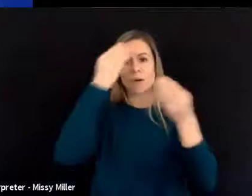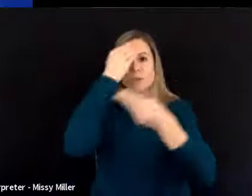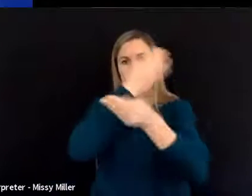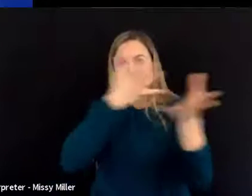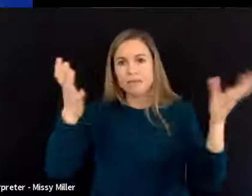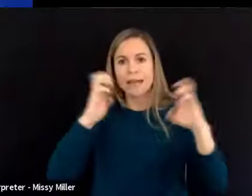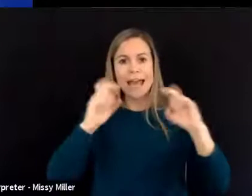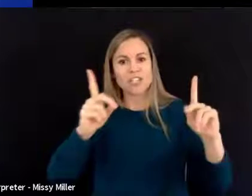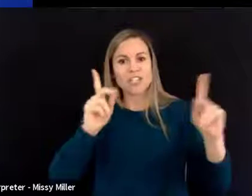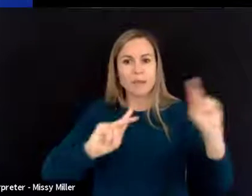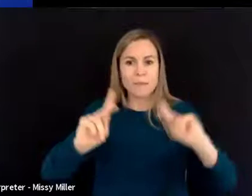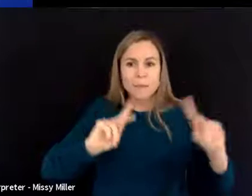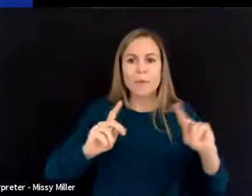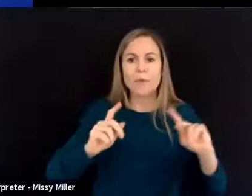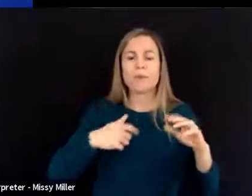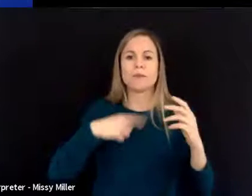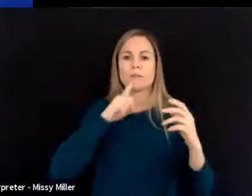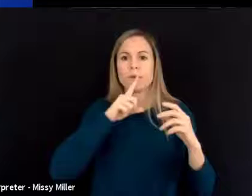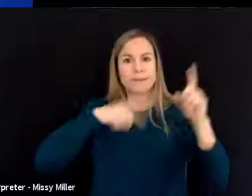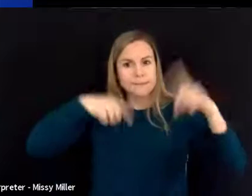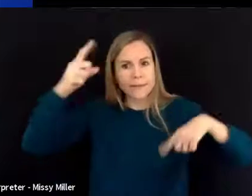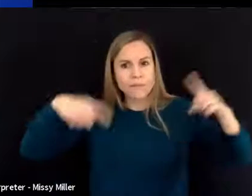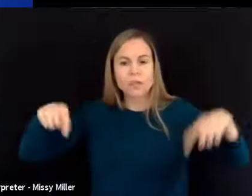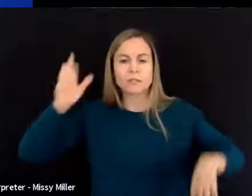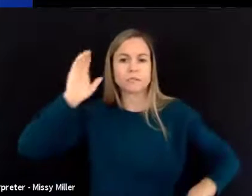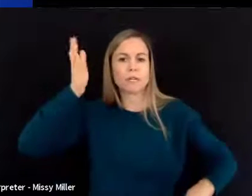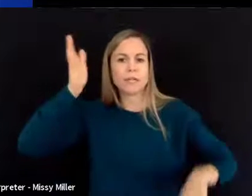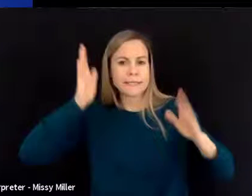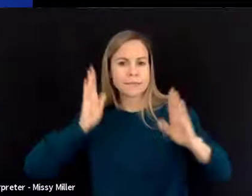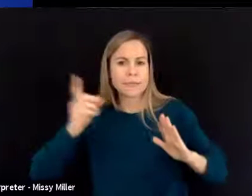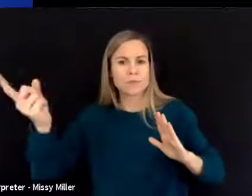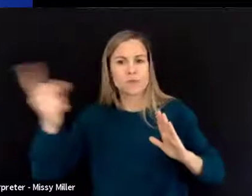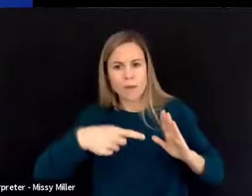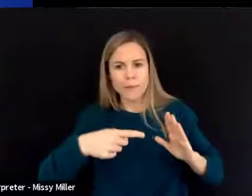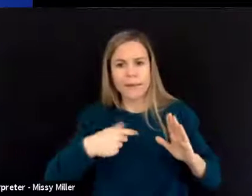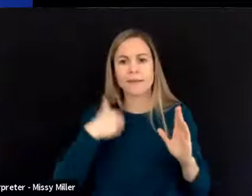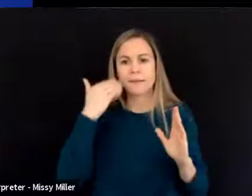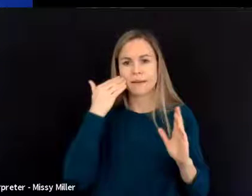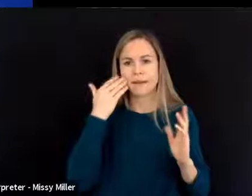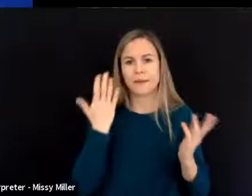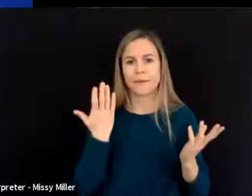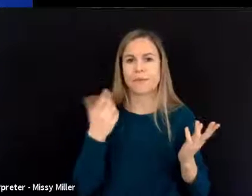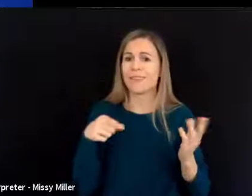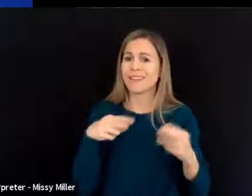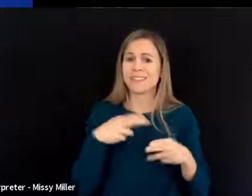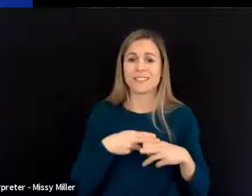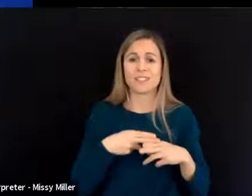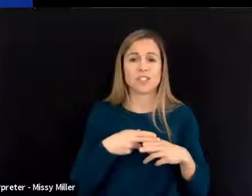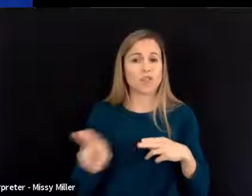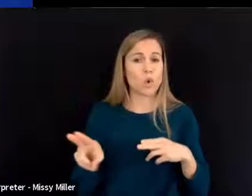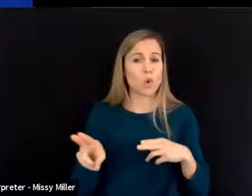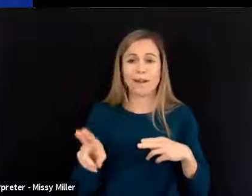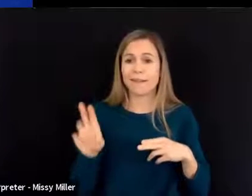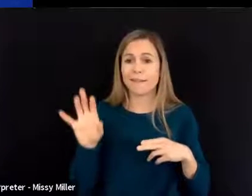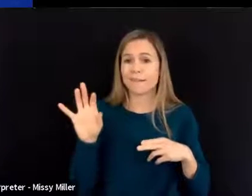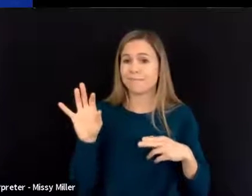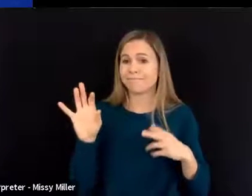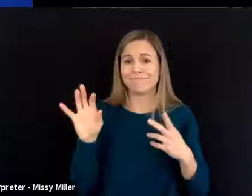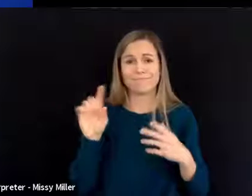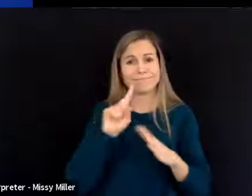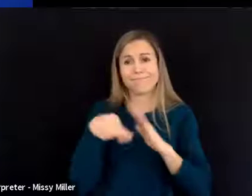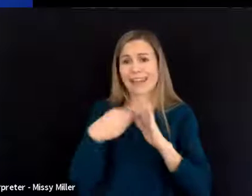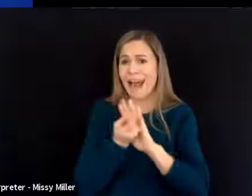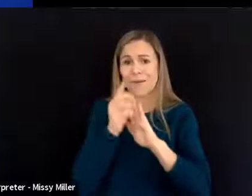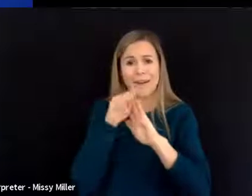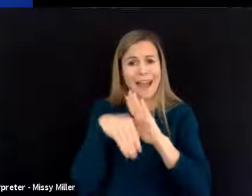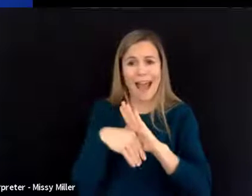and the diverse participants that we have in these webinars to show this is just a short 90-minute session here, but we could